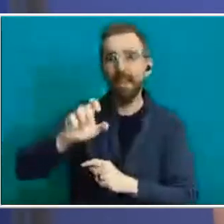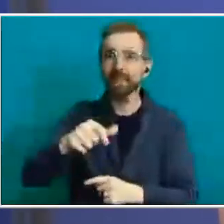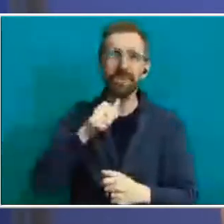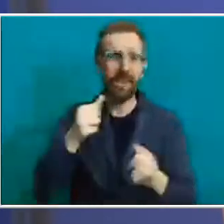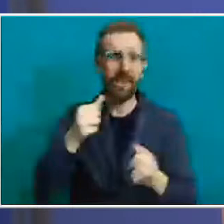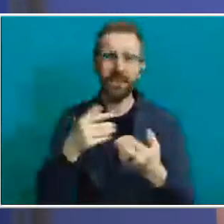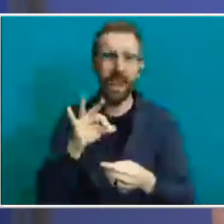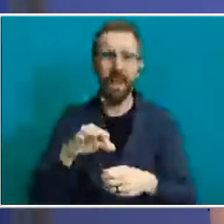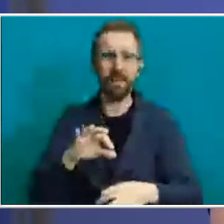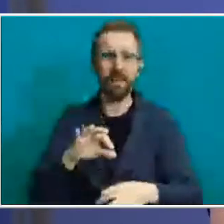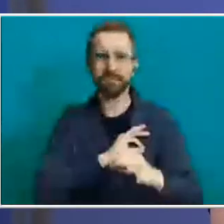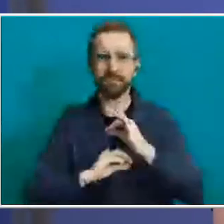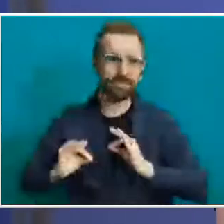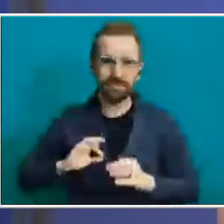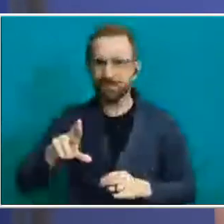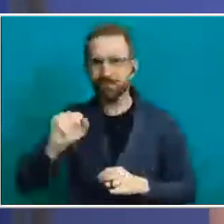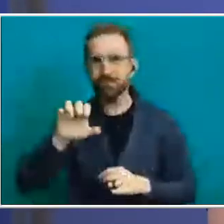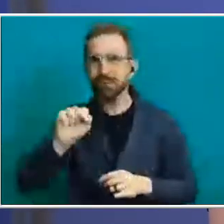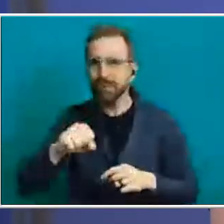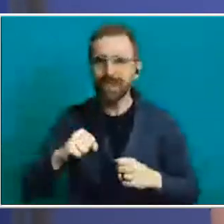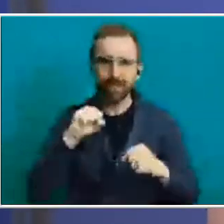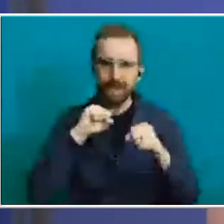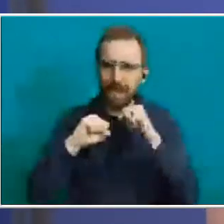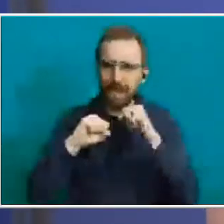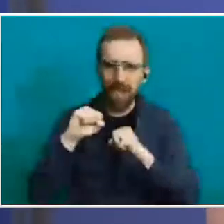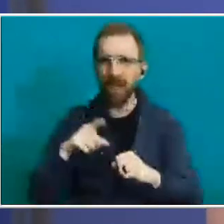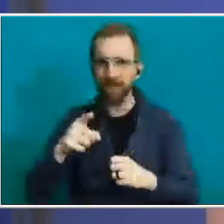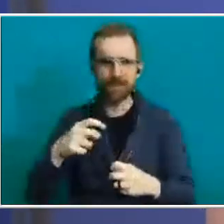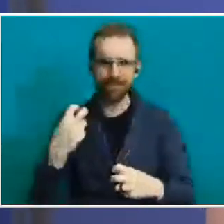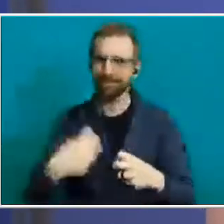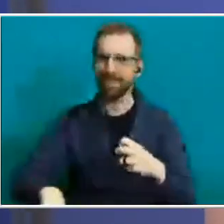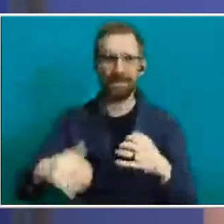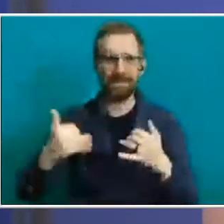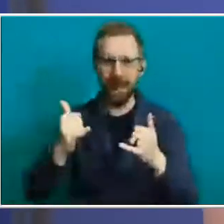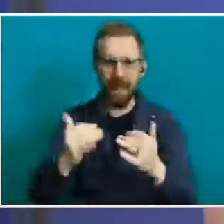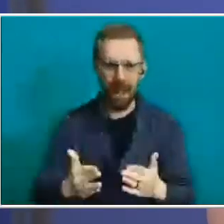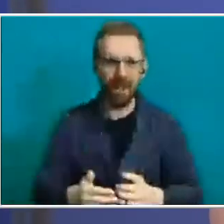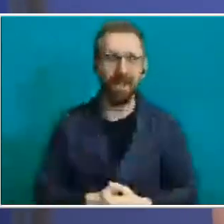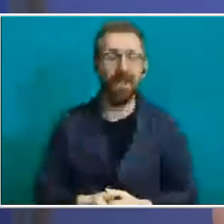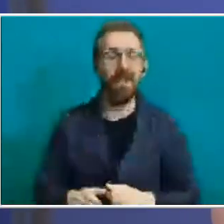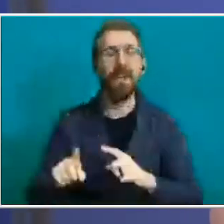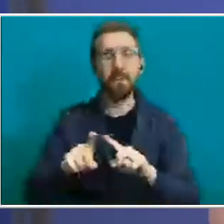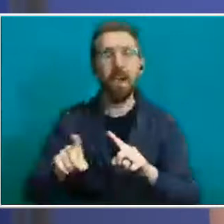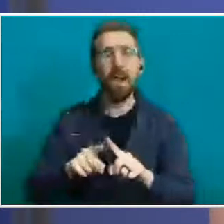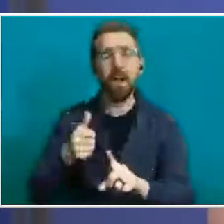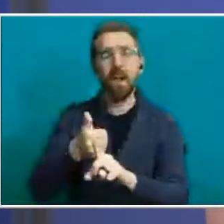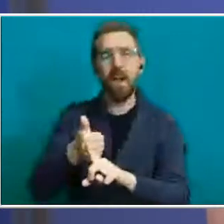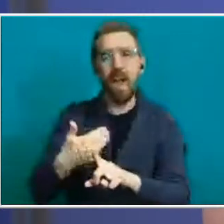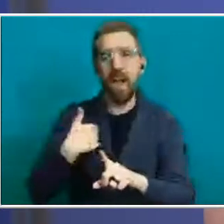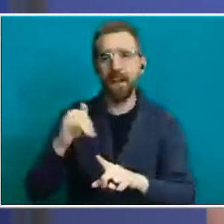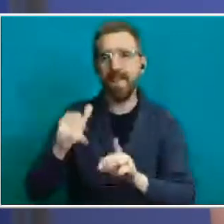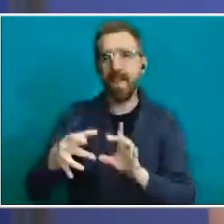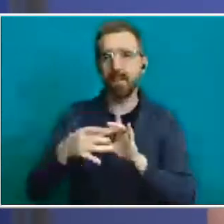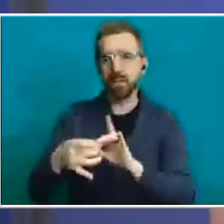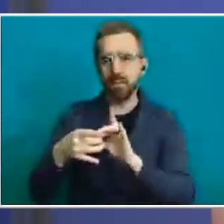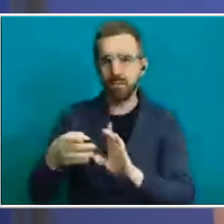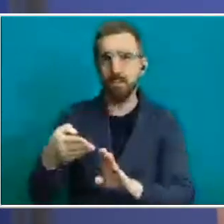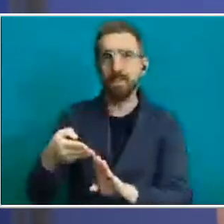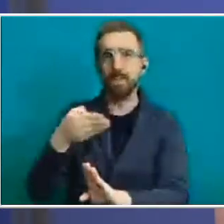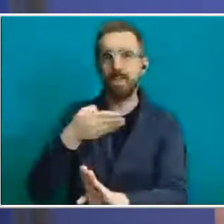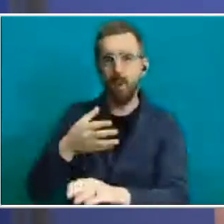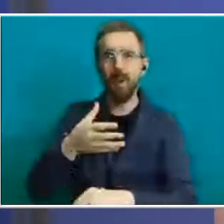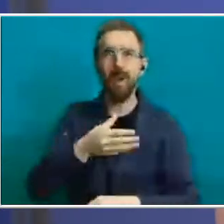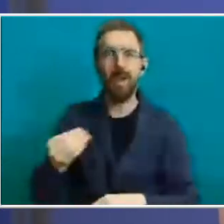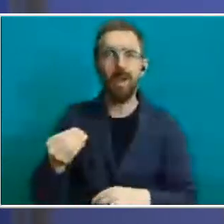and seeing me for those things too, because she's a hard-nosed player. But she was having that relationship beforehand,